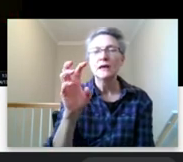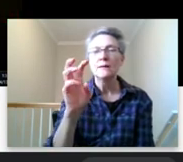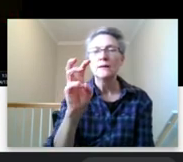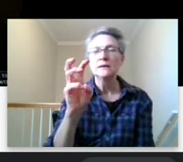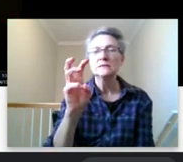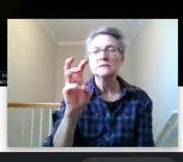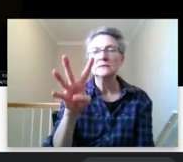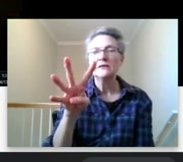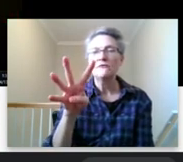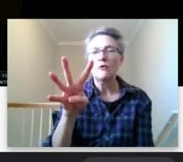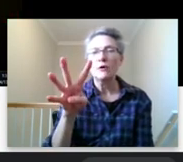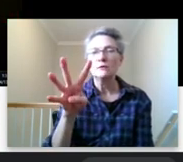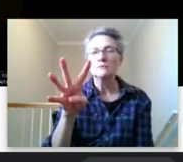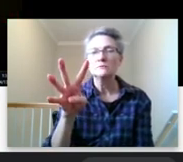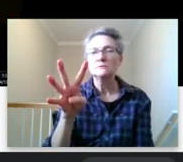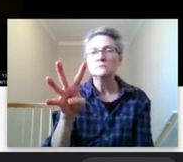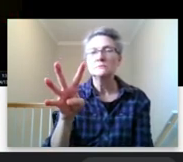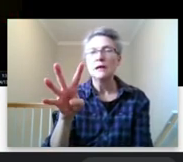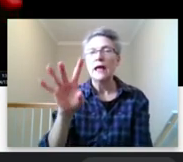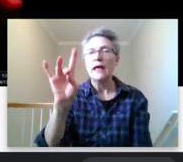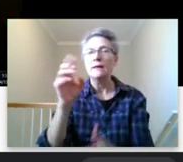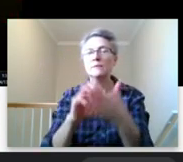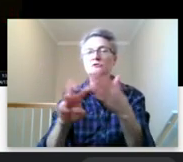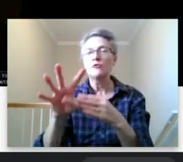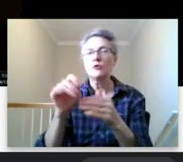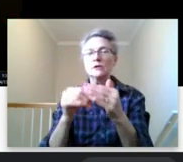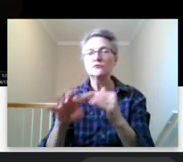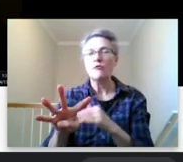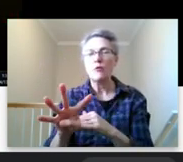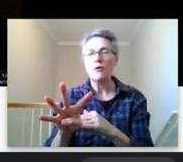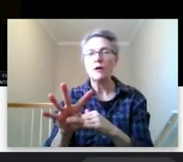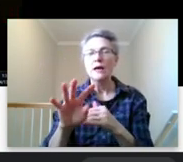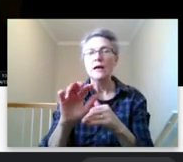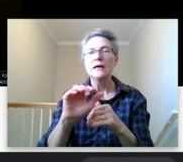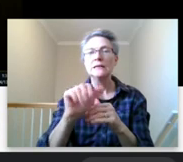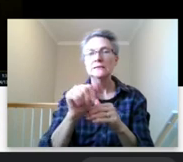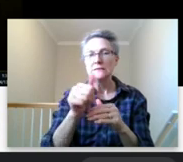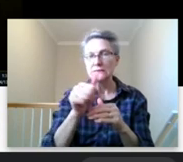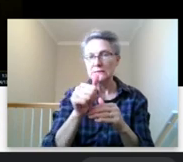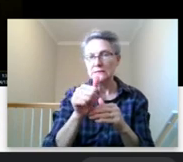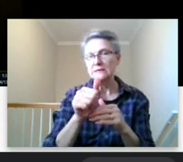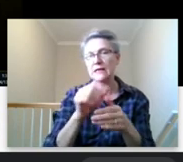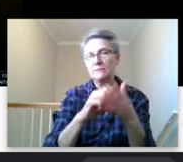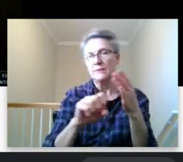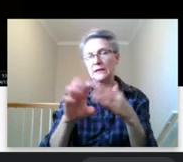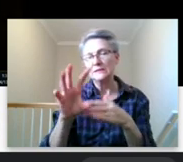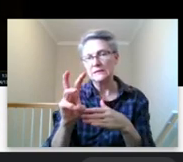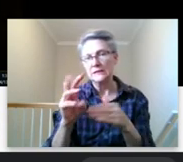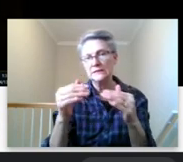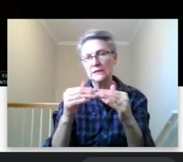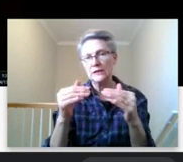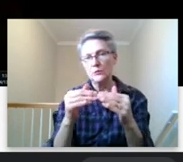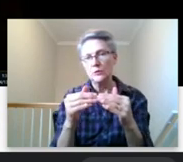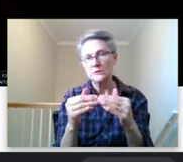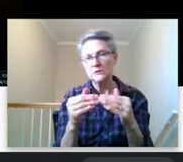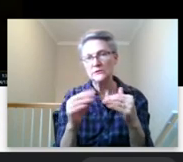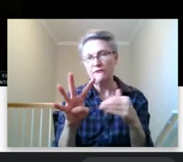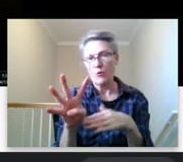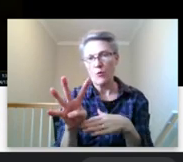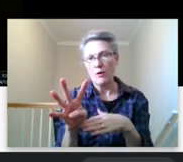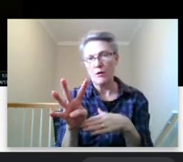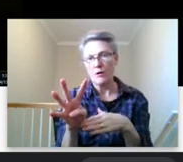minus 64. 8 minus 4 is 4. Can't subtract 6 from 0, so I'll regroup. 10